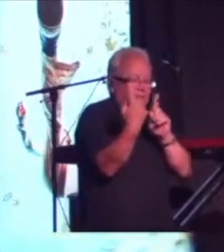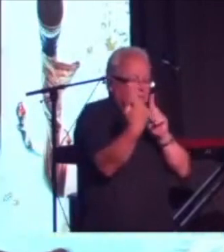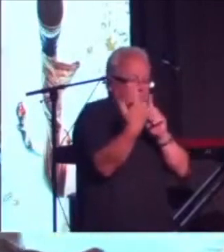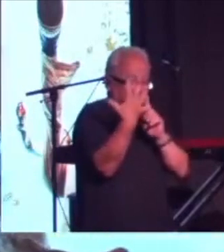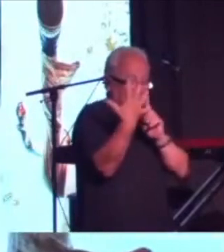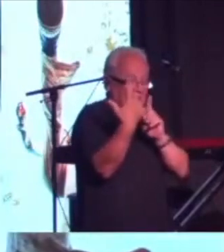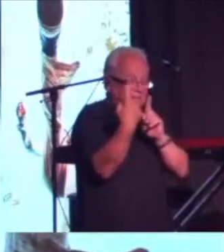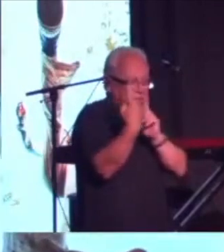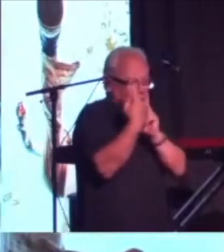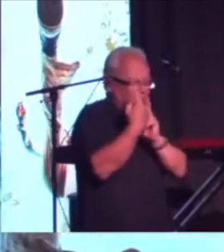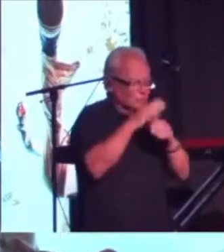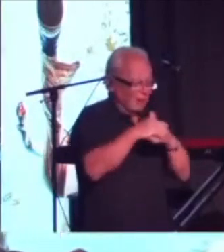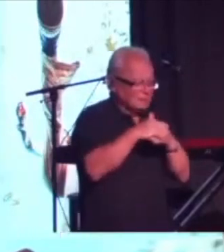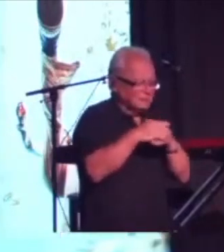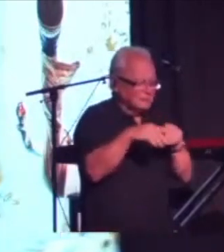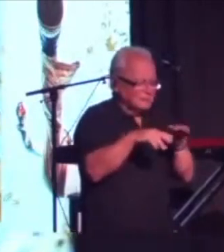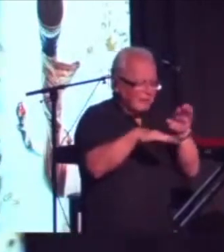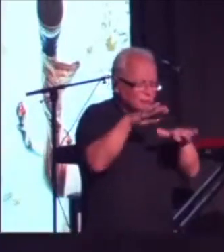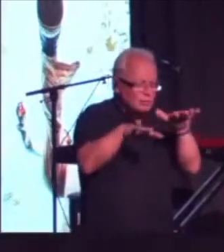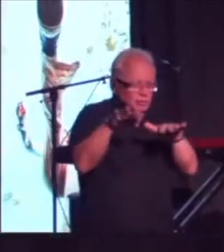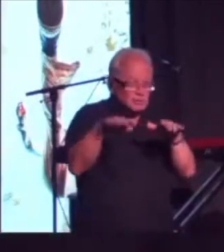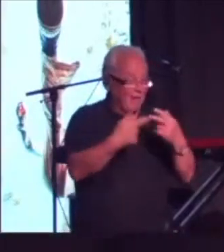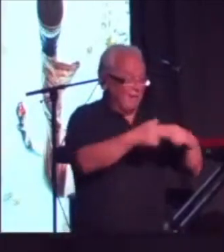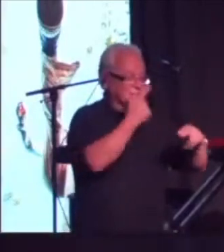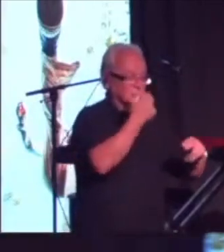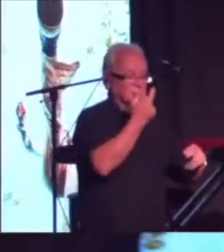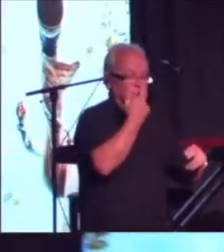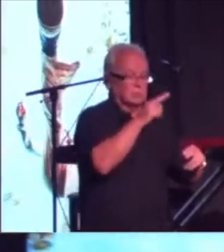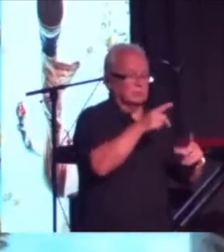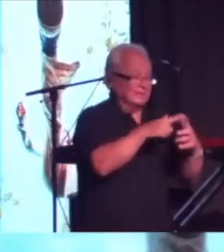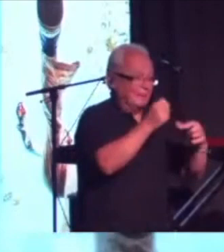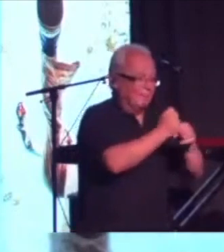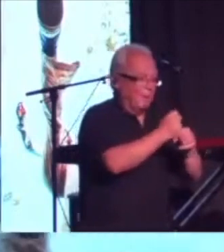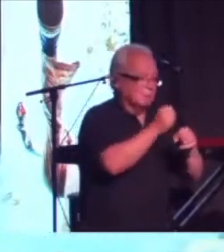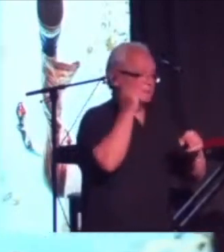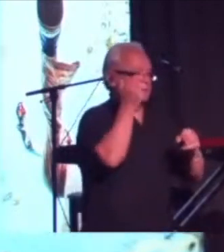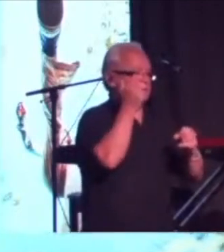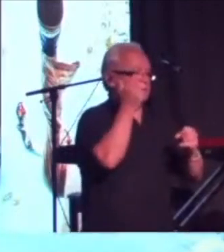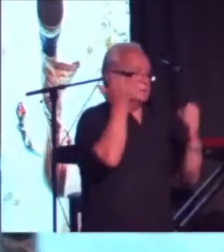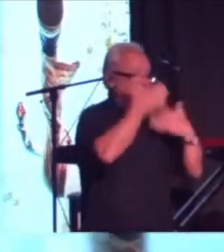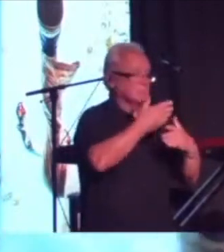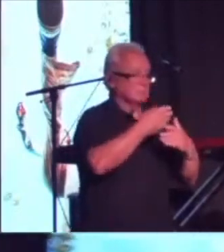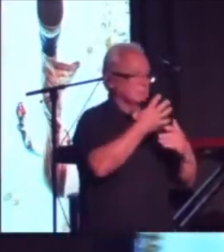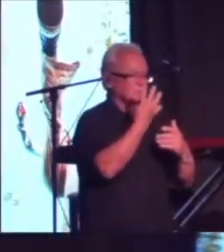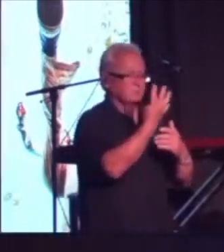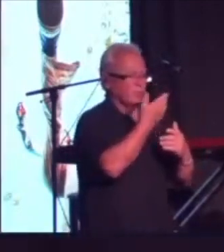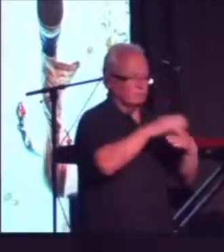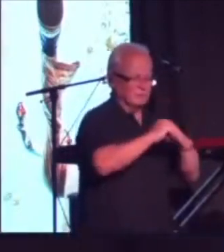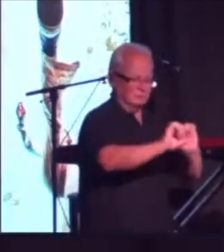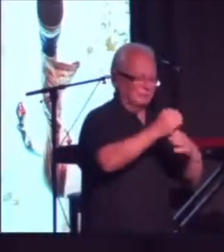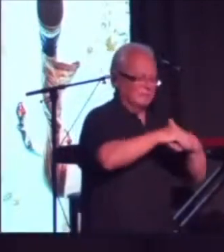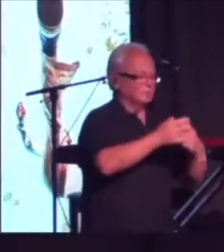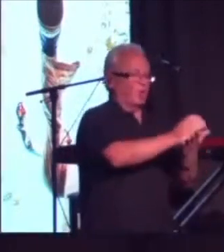are you are too. If four of your mates aren't great at home, don't love their lives well, don't love their wives well,